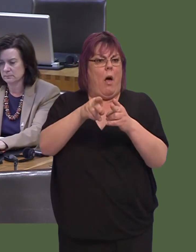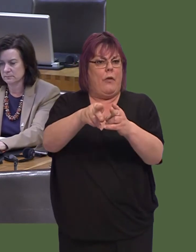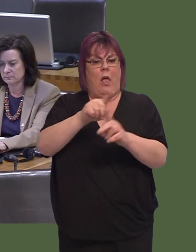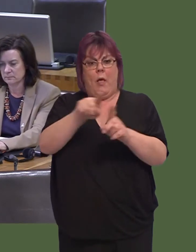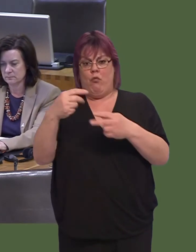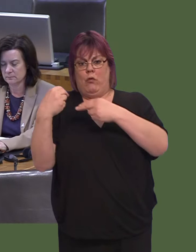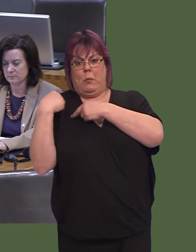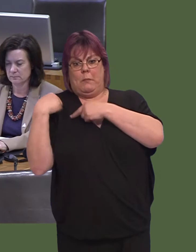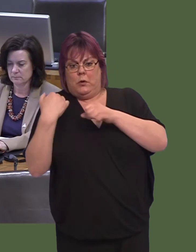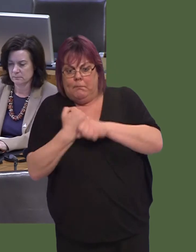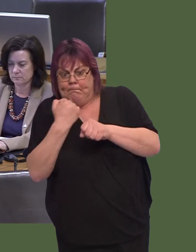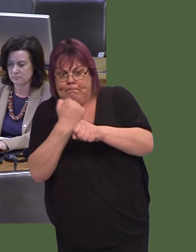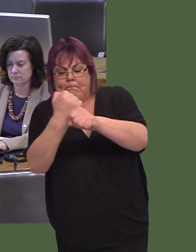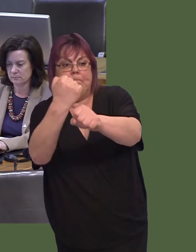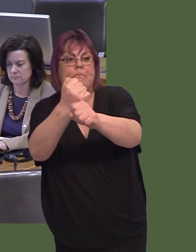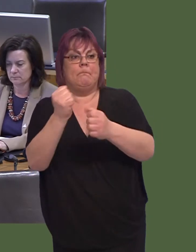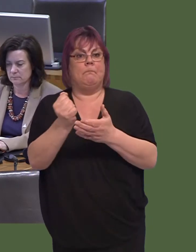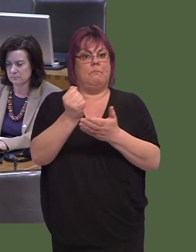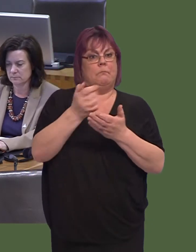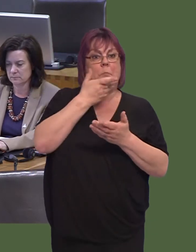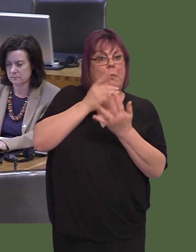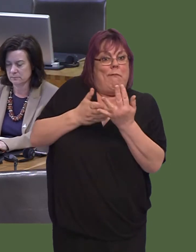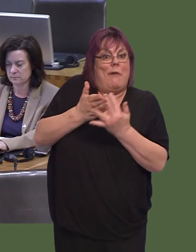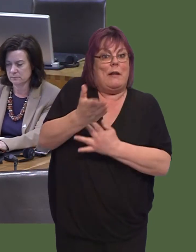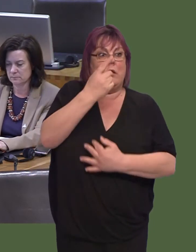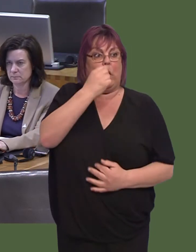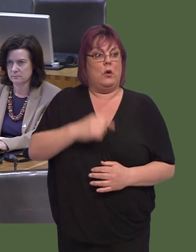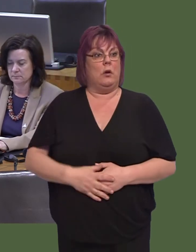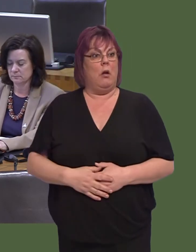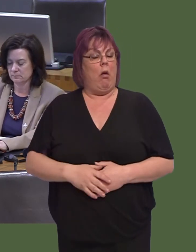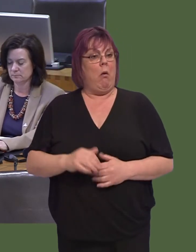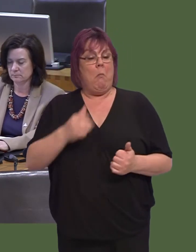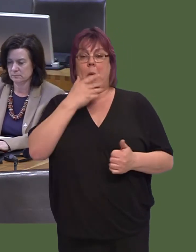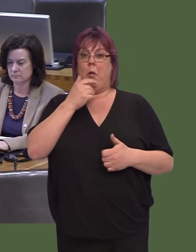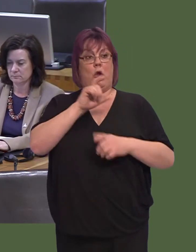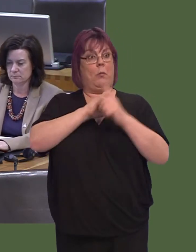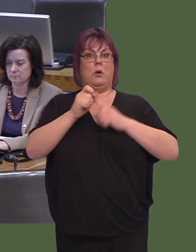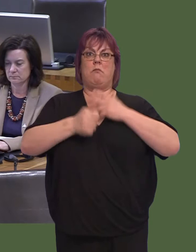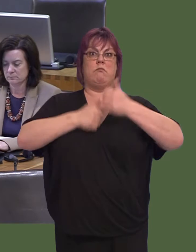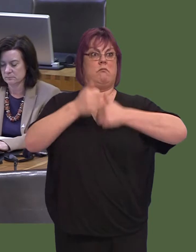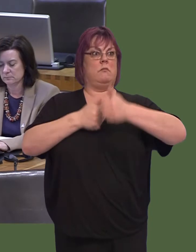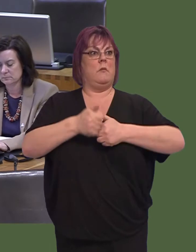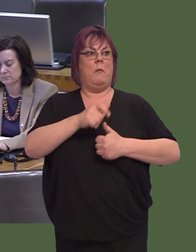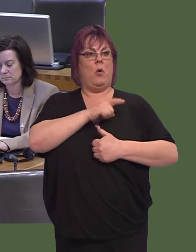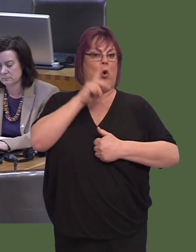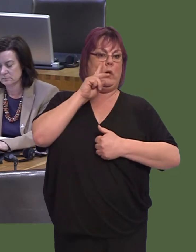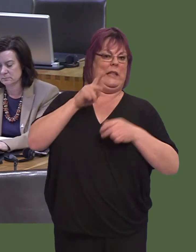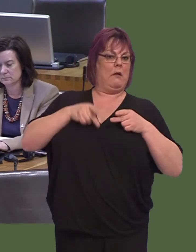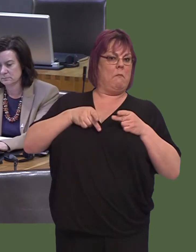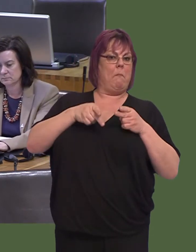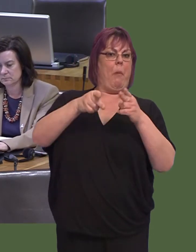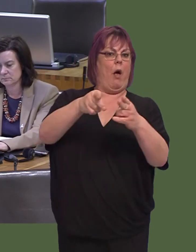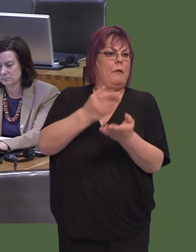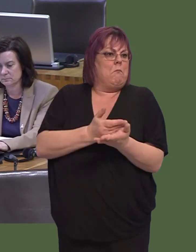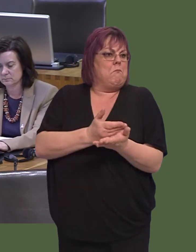And we were responsible for them, and they were maintained as a result of that. And that was very well felt in the community, because they could see the